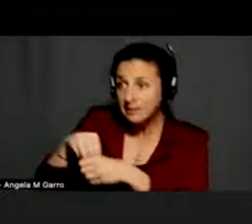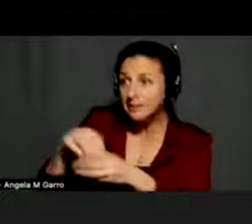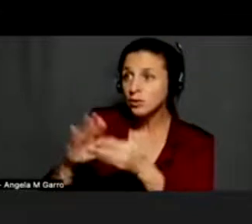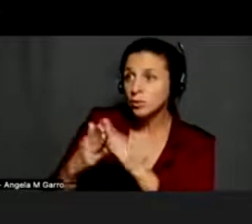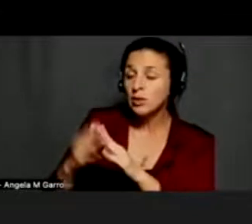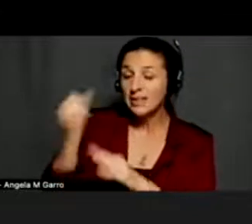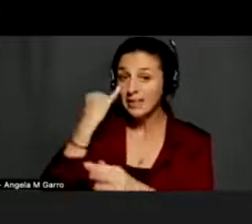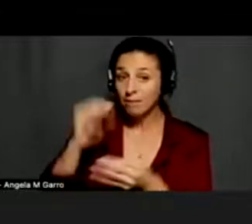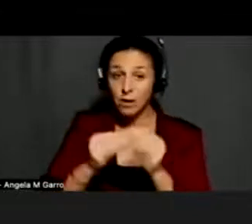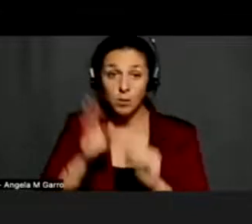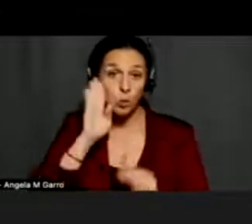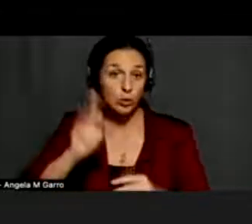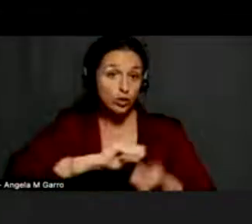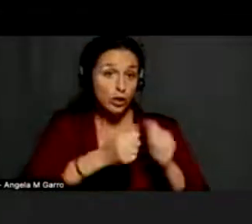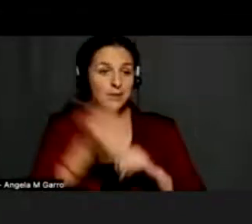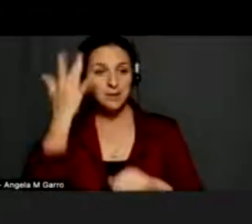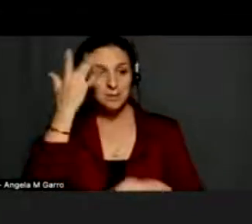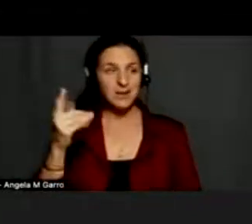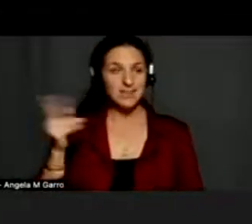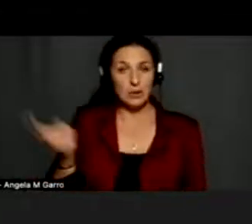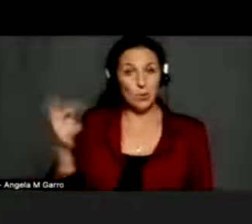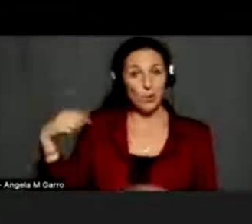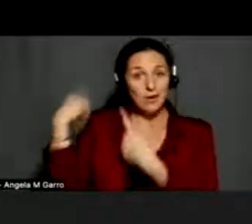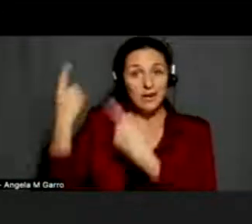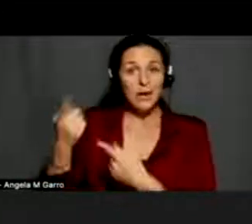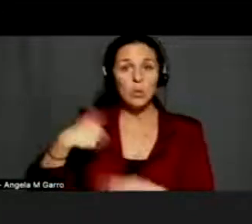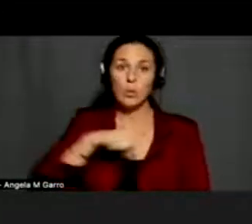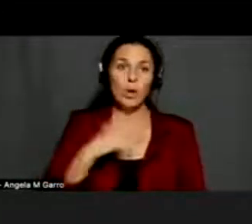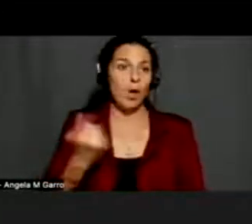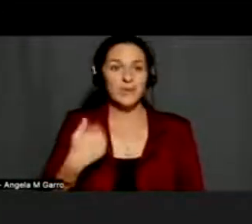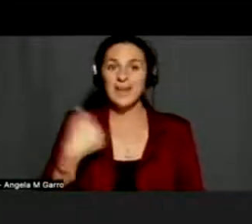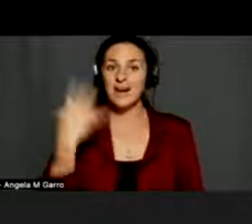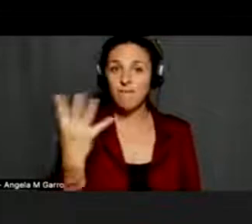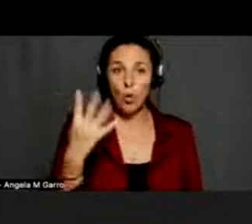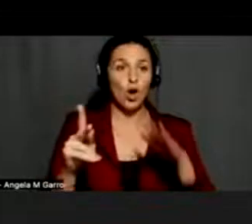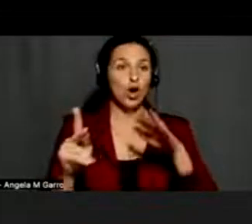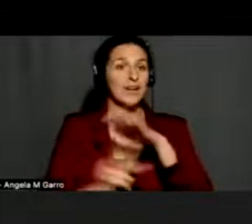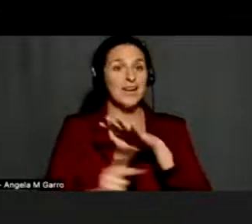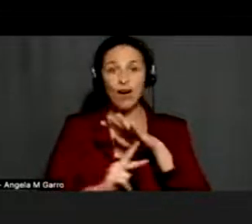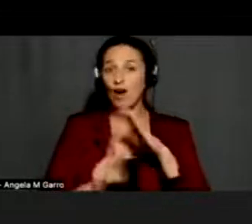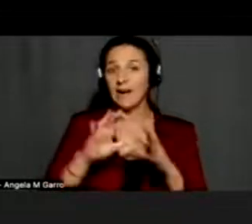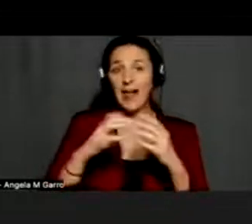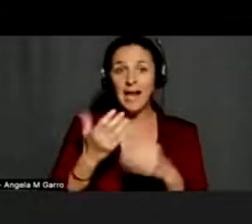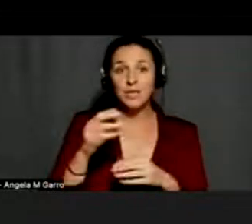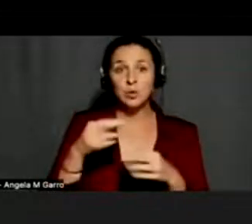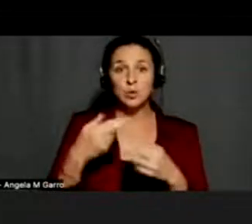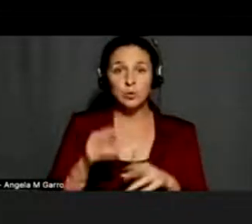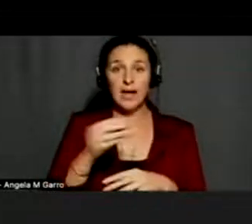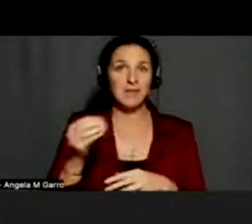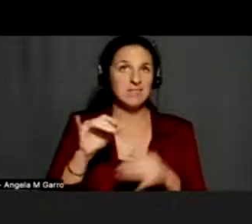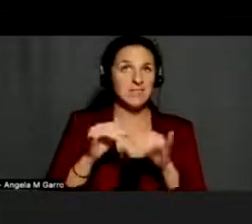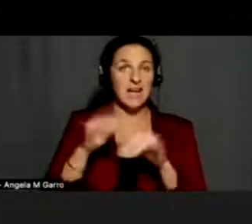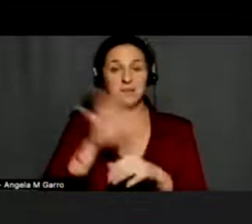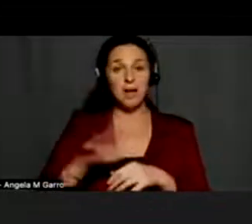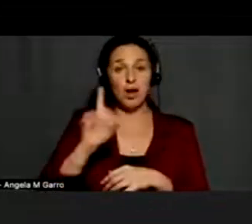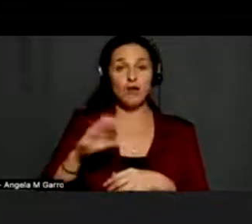change, because historically we always had 4 kindergarten classrooms and a size of about 100. I'm very interested to know what that